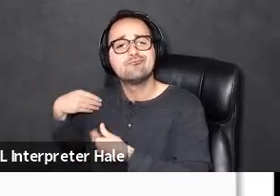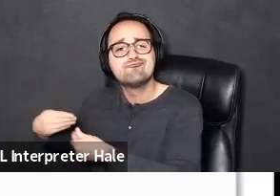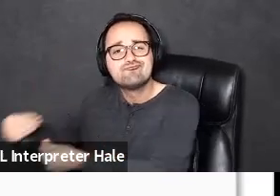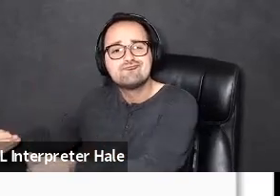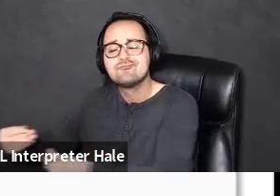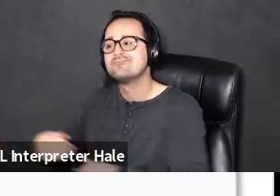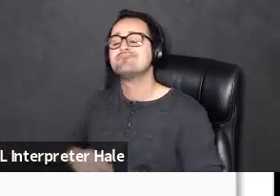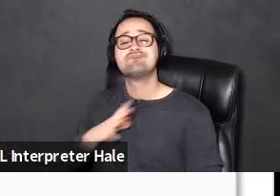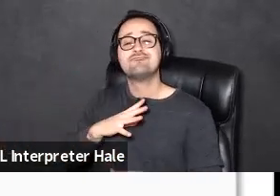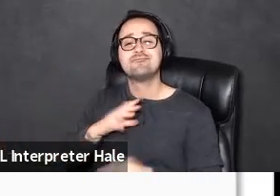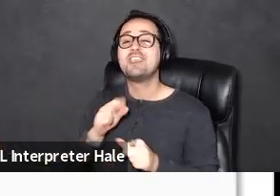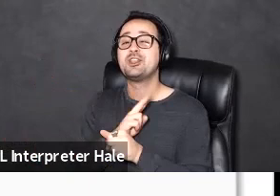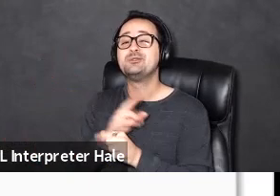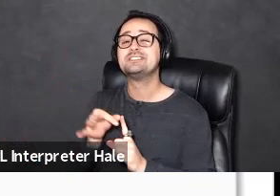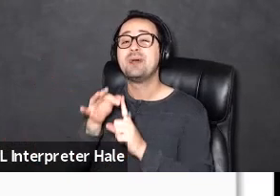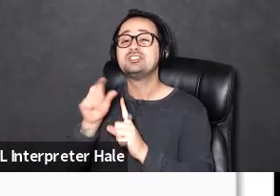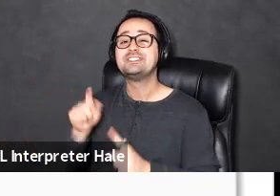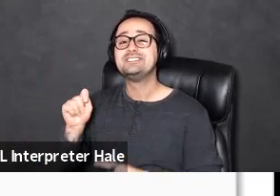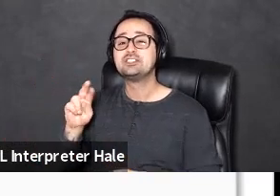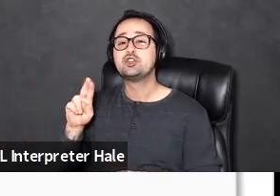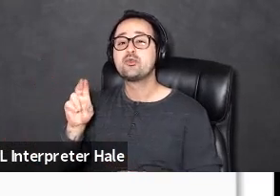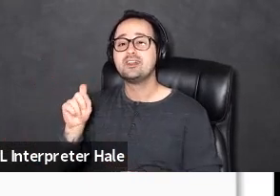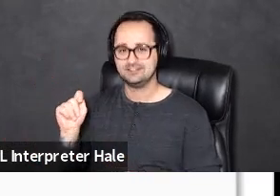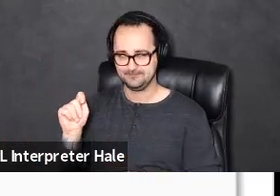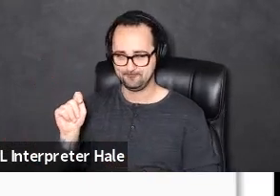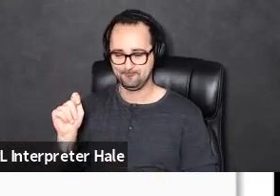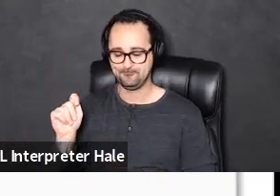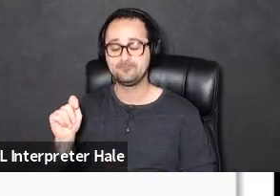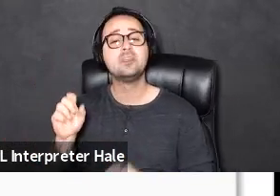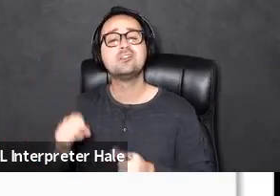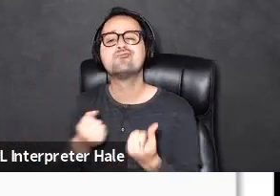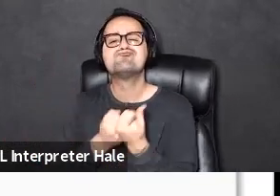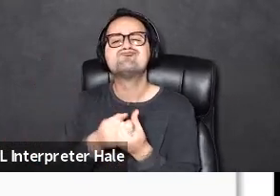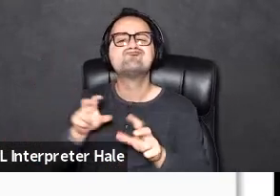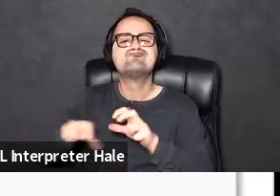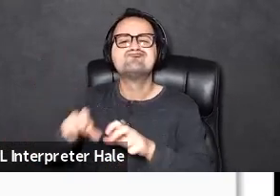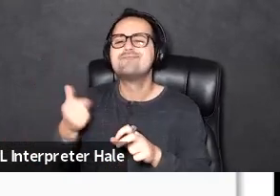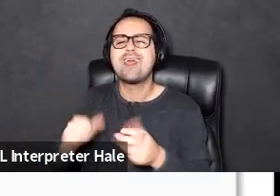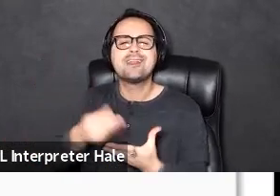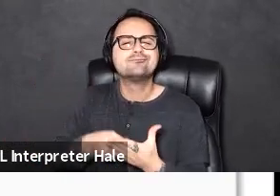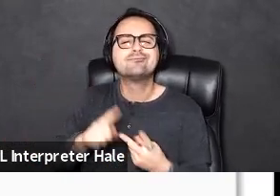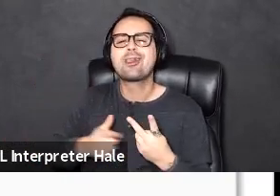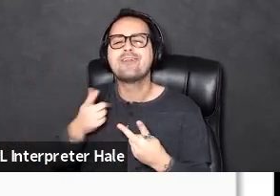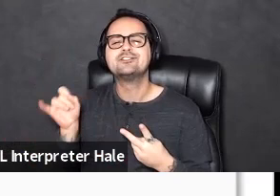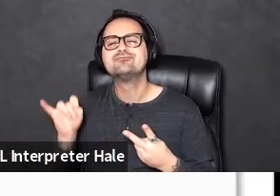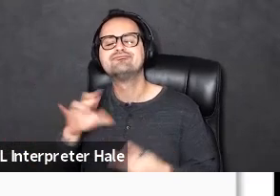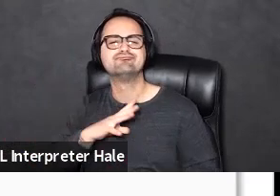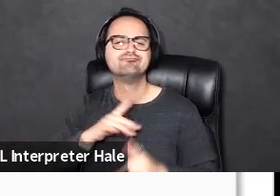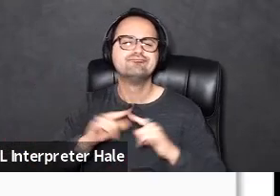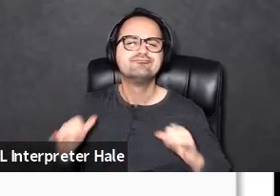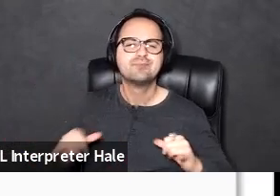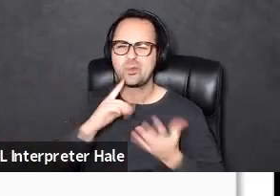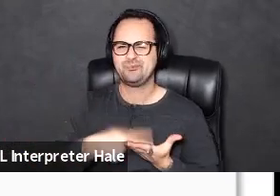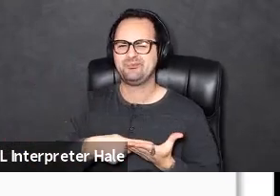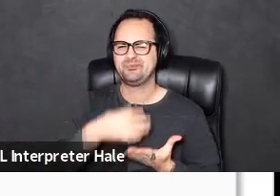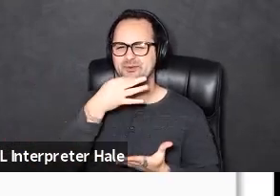they can do it through the special needs trust. And you can fund it with any assets. You can fund it with life insurance. We'll talk about some of that funding stuff